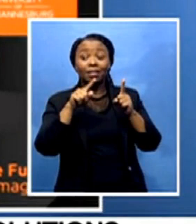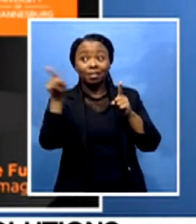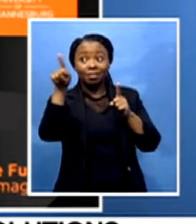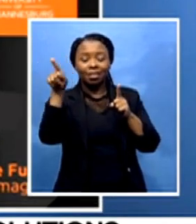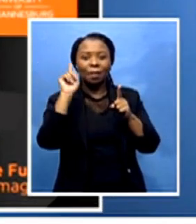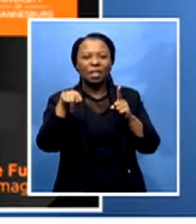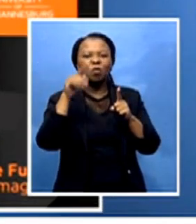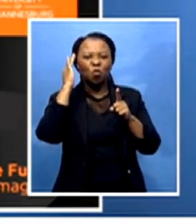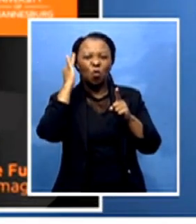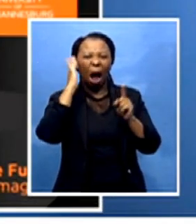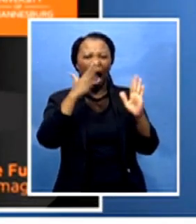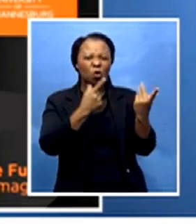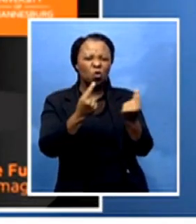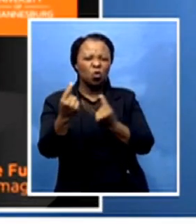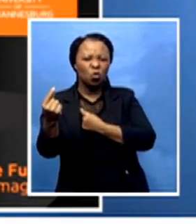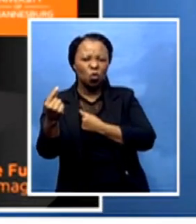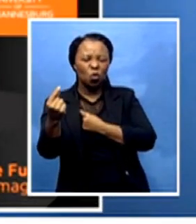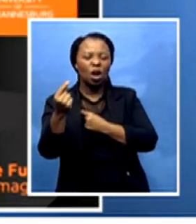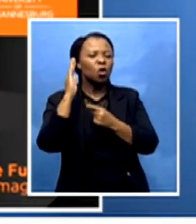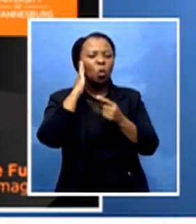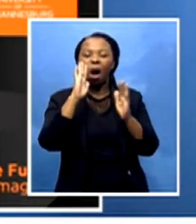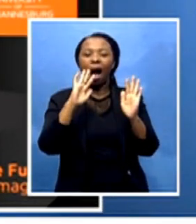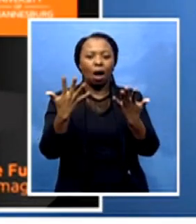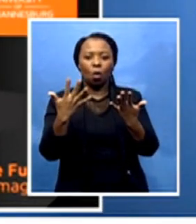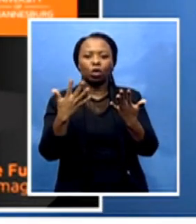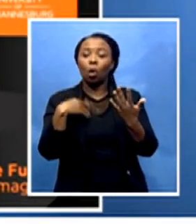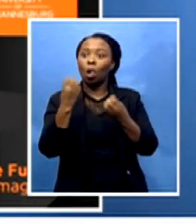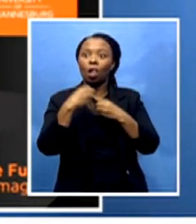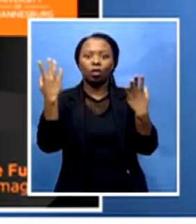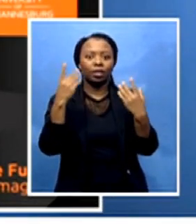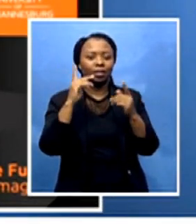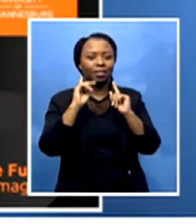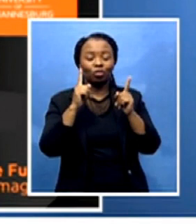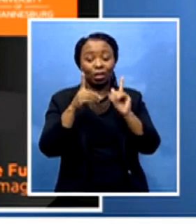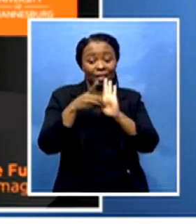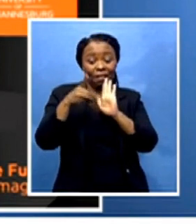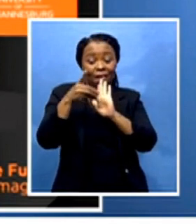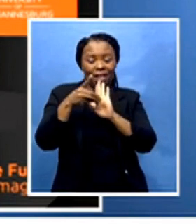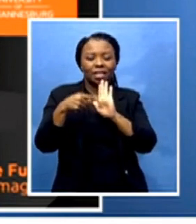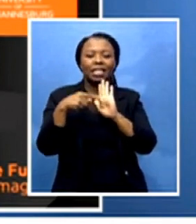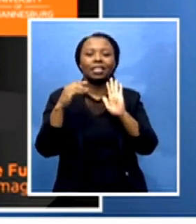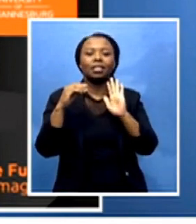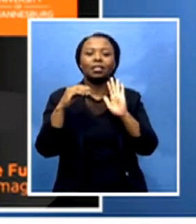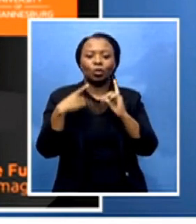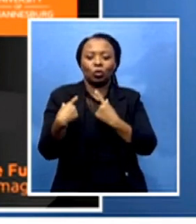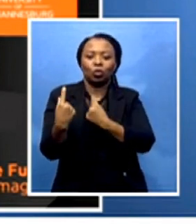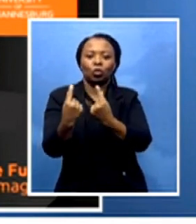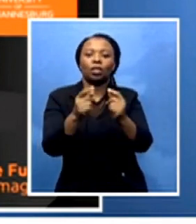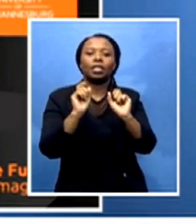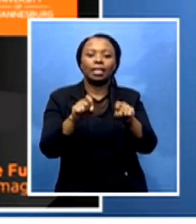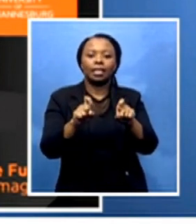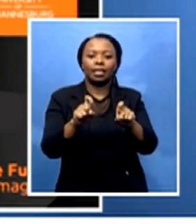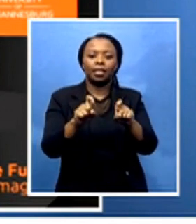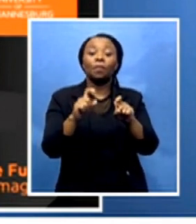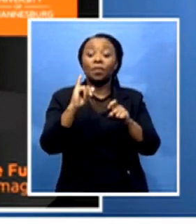know-how. Yeah. So a lot of teacher development will have to take place, and also the ICT roll out to schools. Correct. Access.